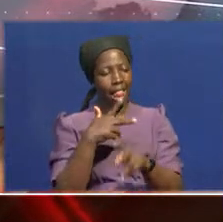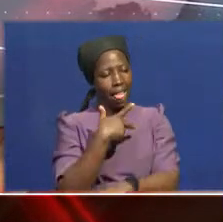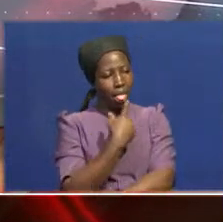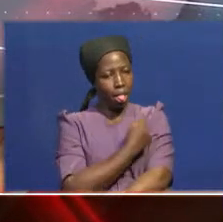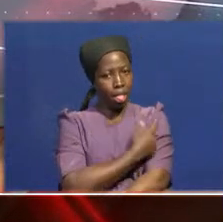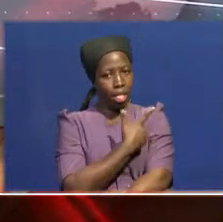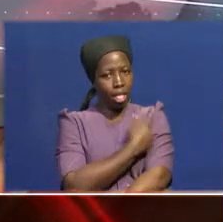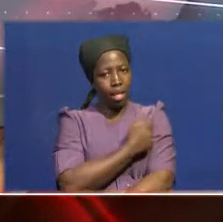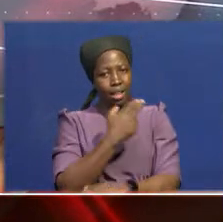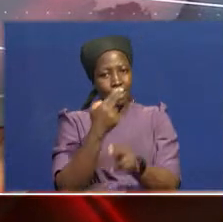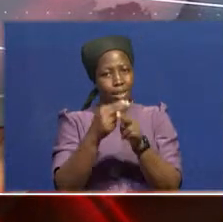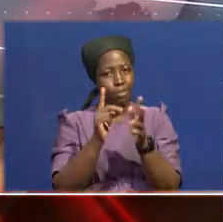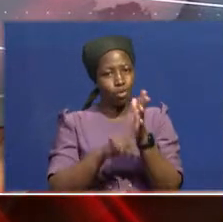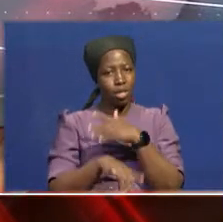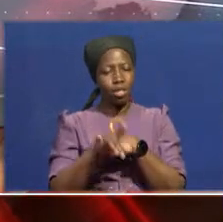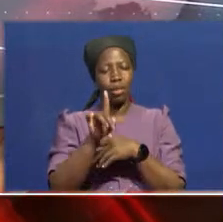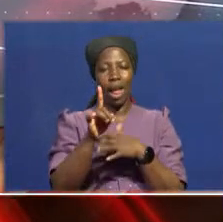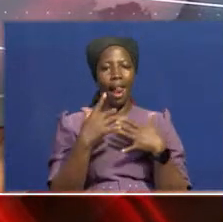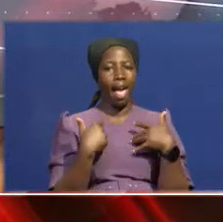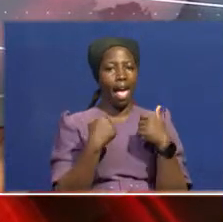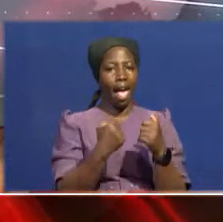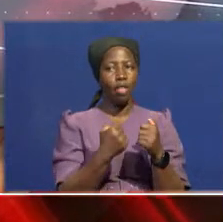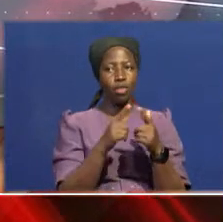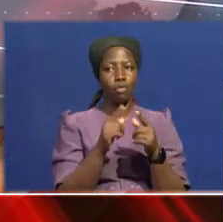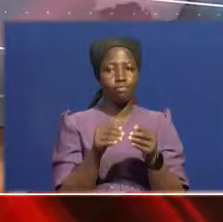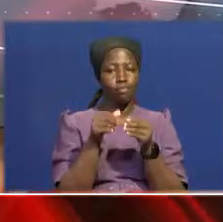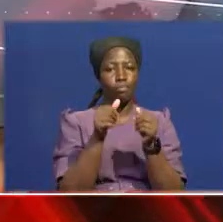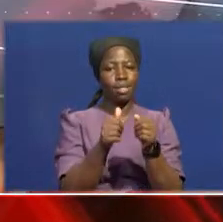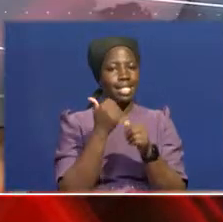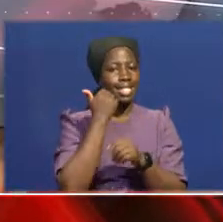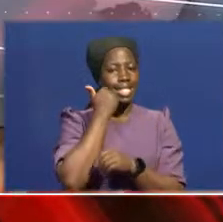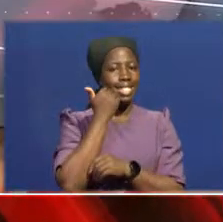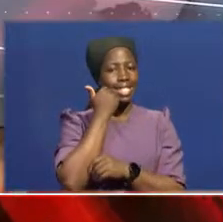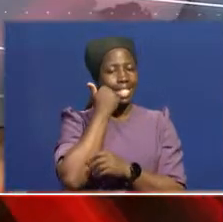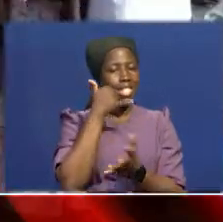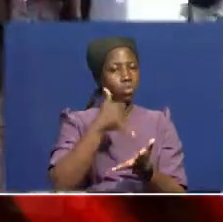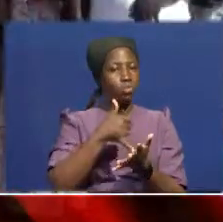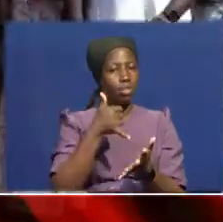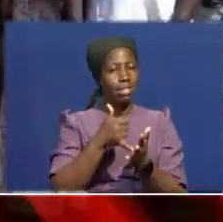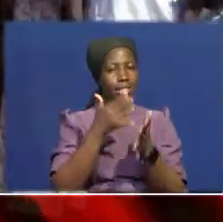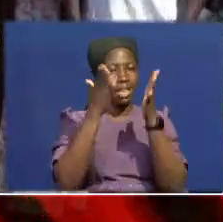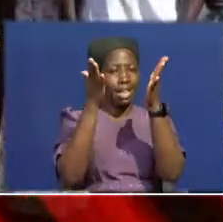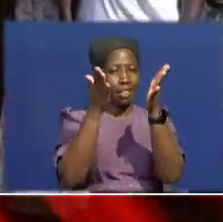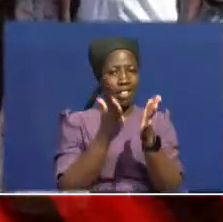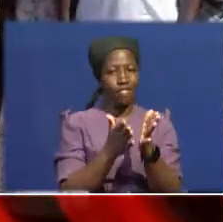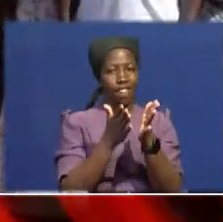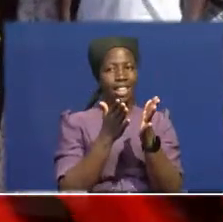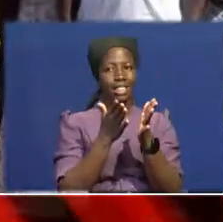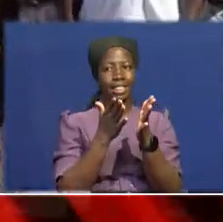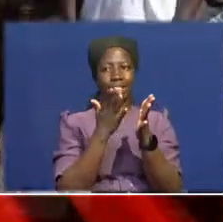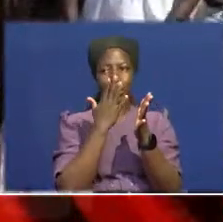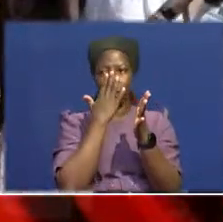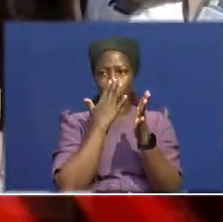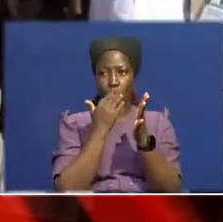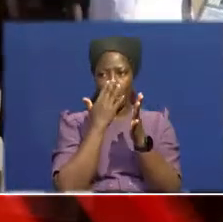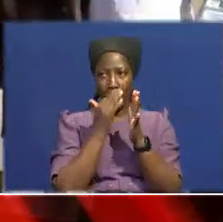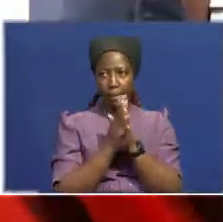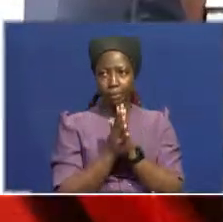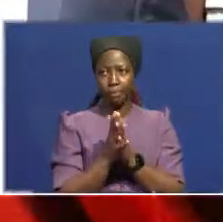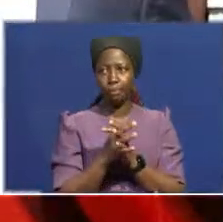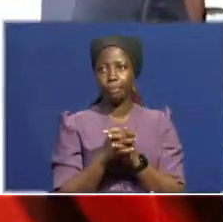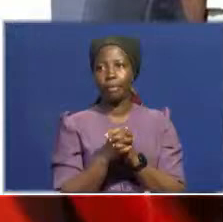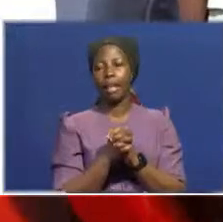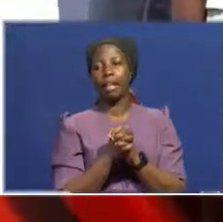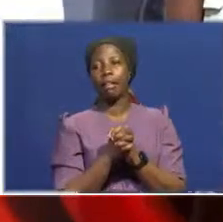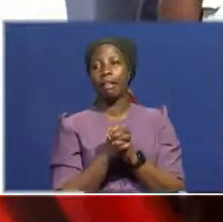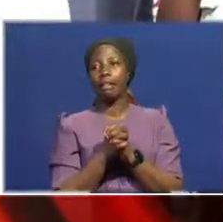curb the spread of zoonotic diseases among the Rift Valley fever. Addressing journalists, County Deputy Governor James